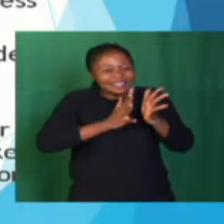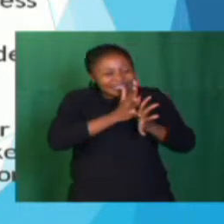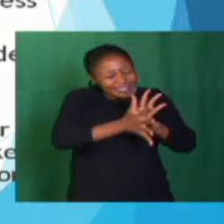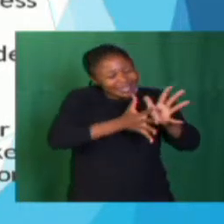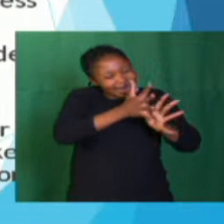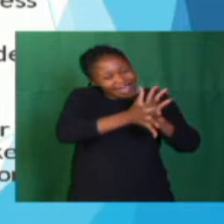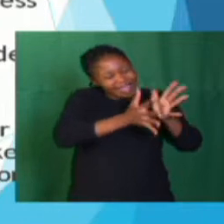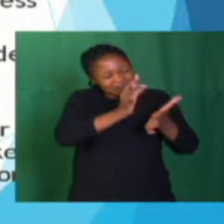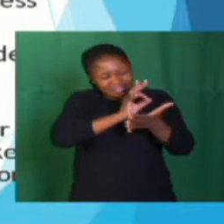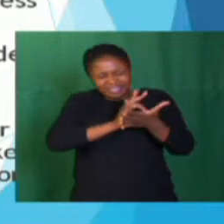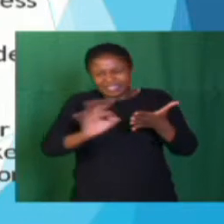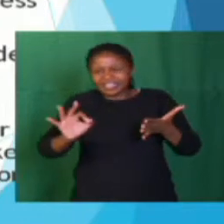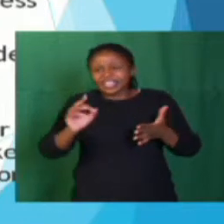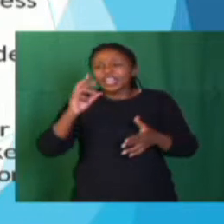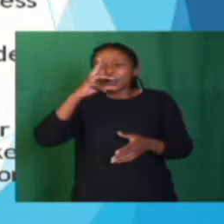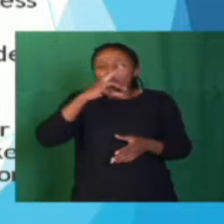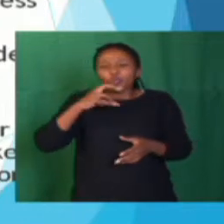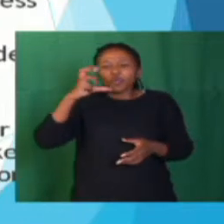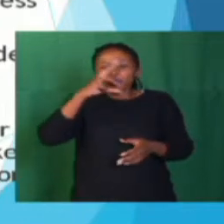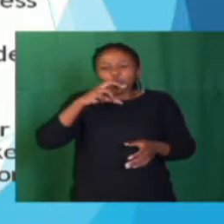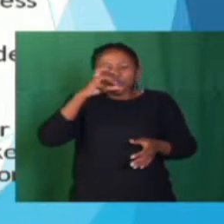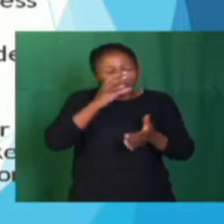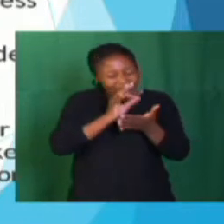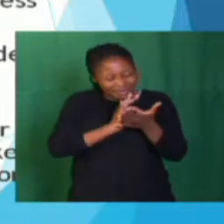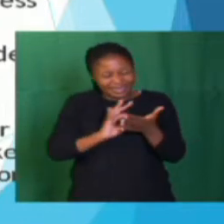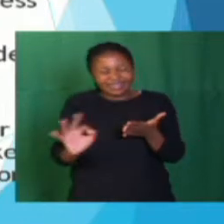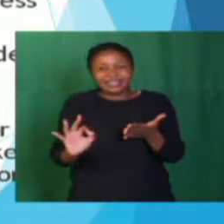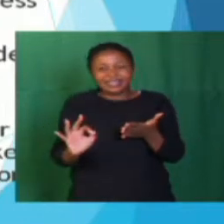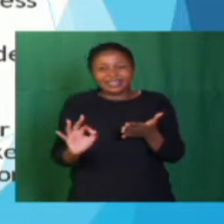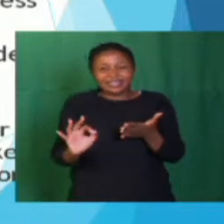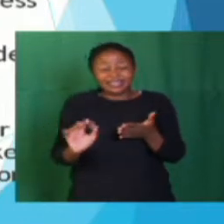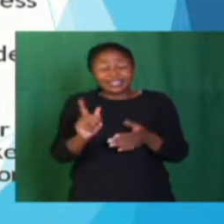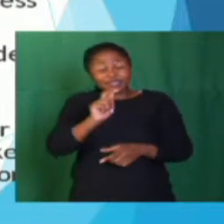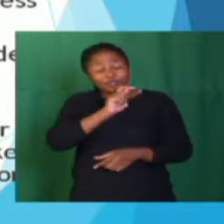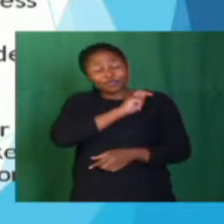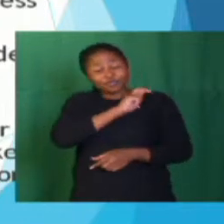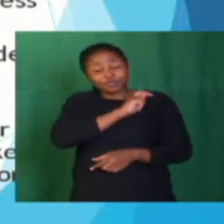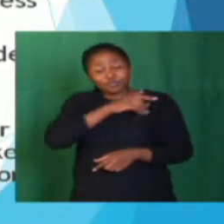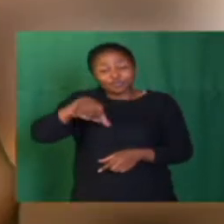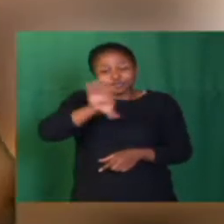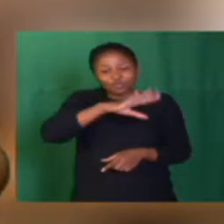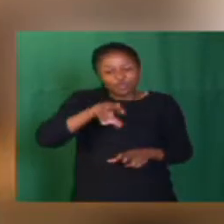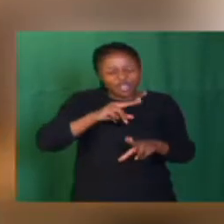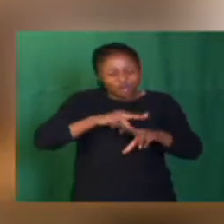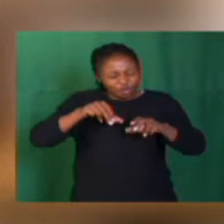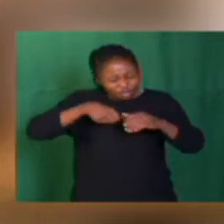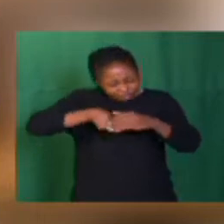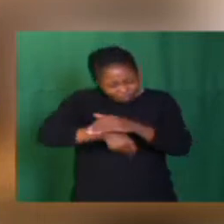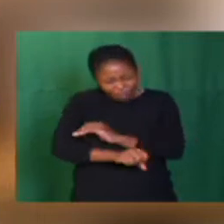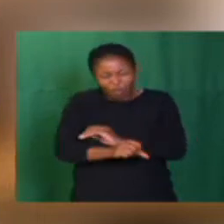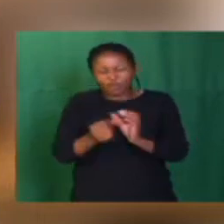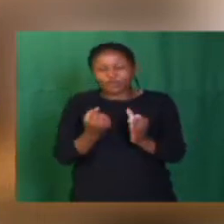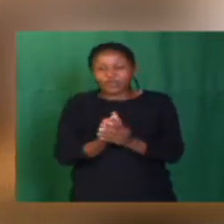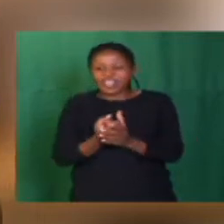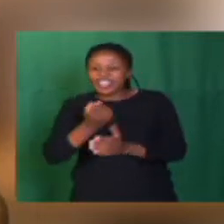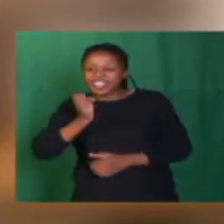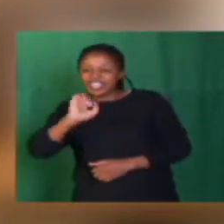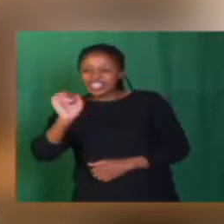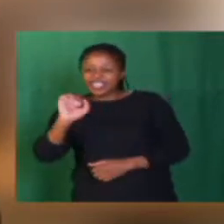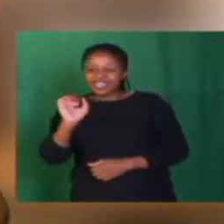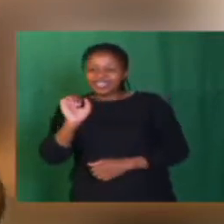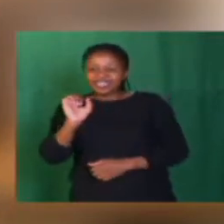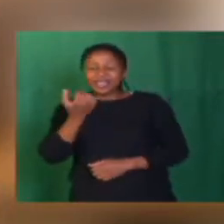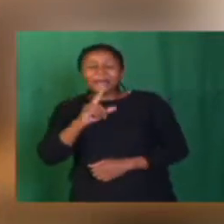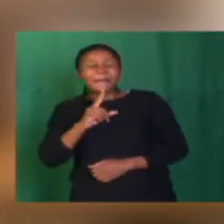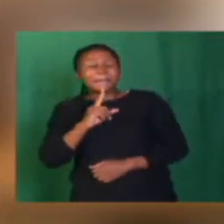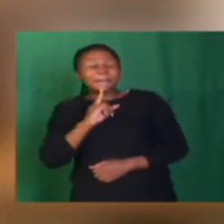through paying attention to details when you are listening, you are also going to understand that this is how a word is pronounced.